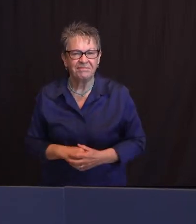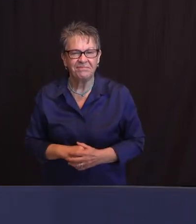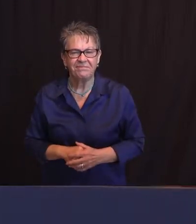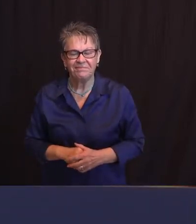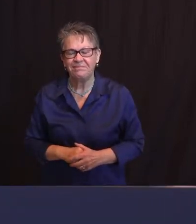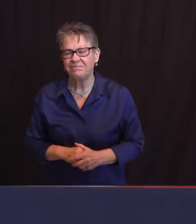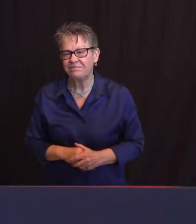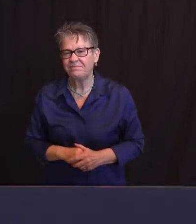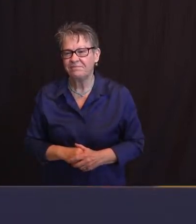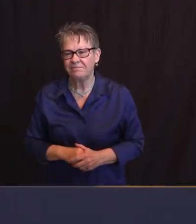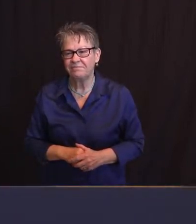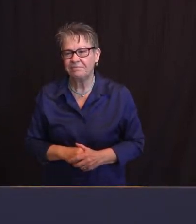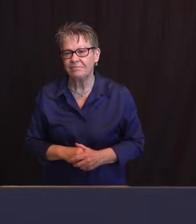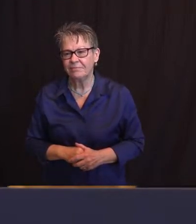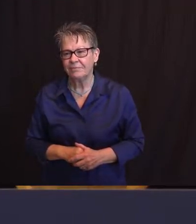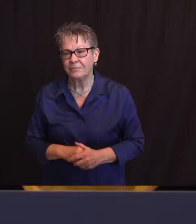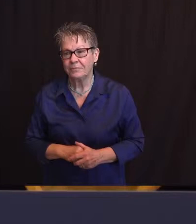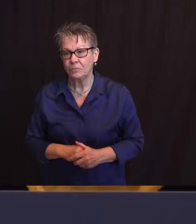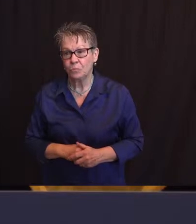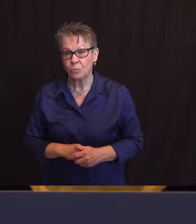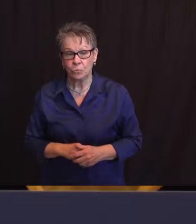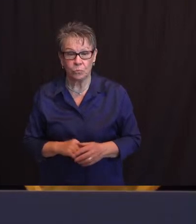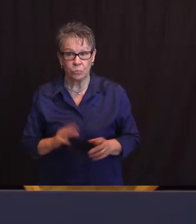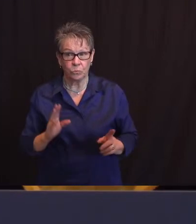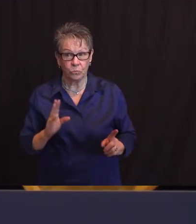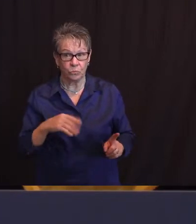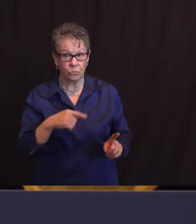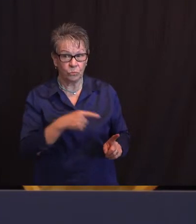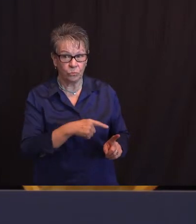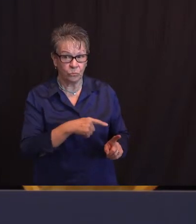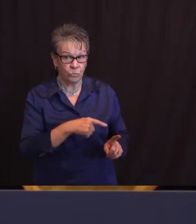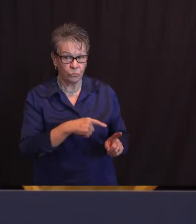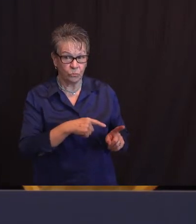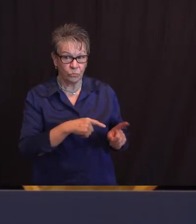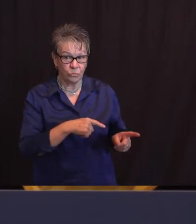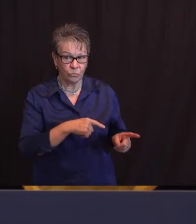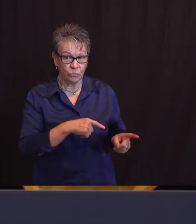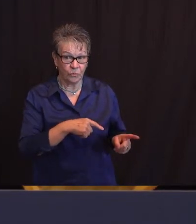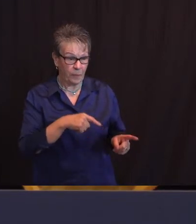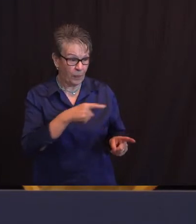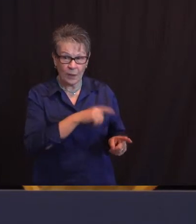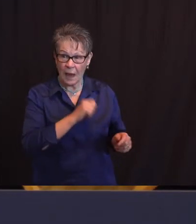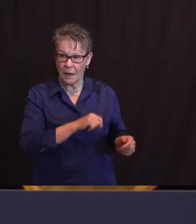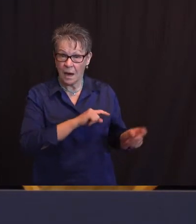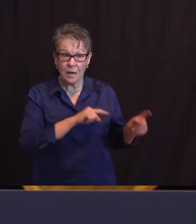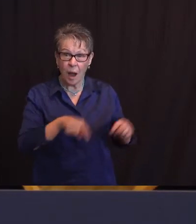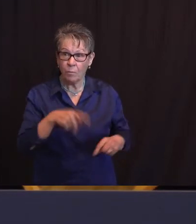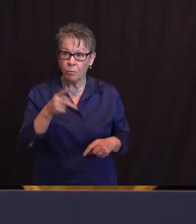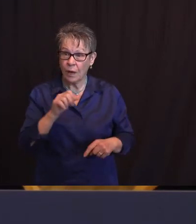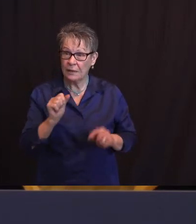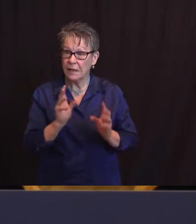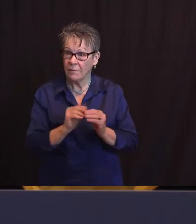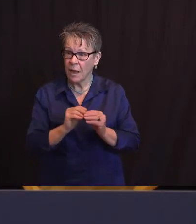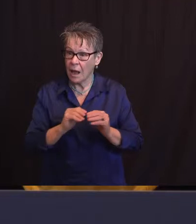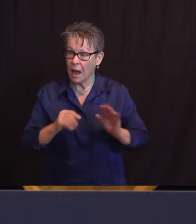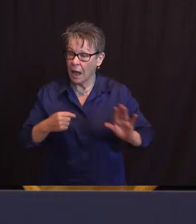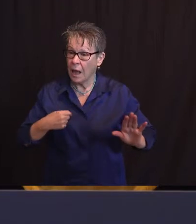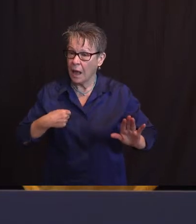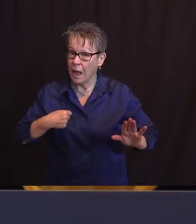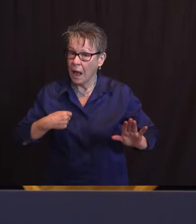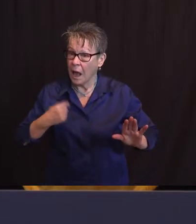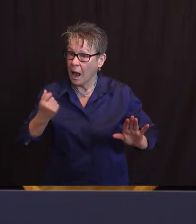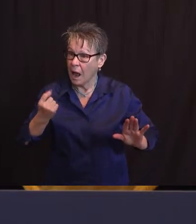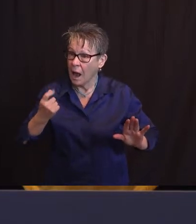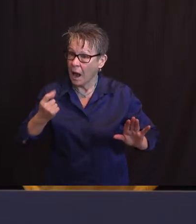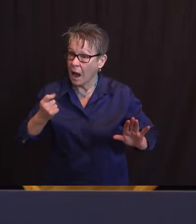And among other things, we know that you're able to come to the press conference, so thank you. And I was eligible. I want to make it clear. I didn't jump the